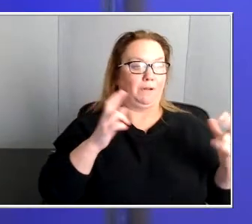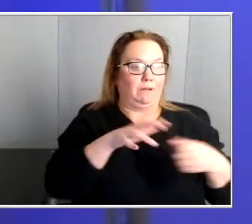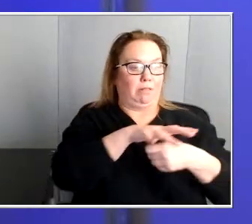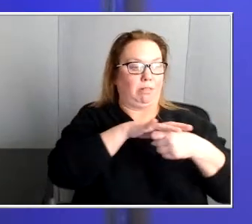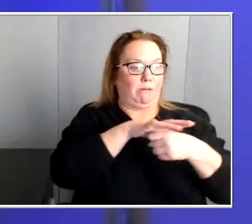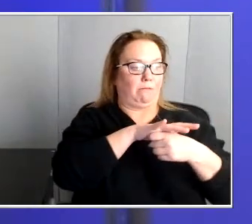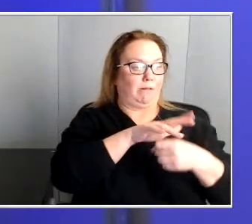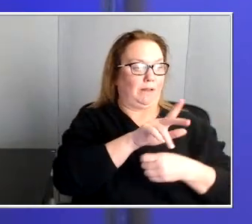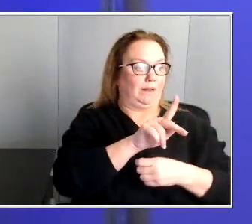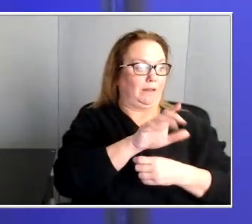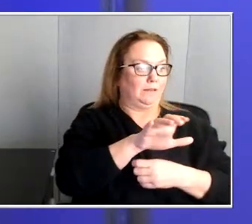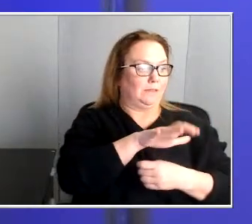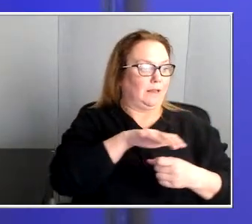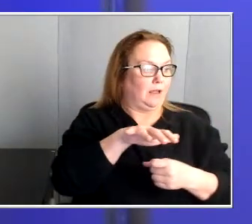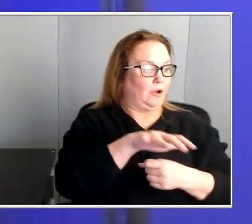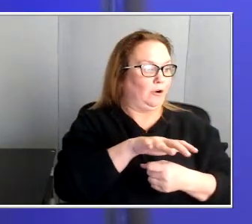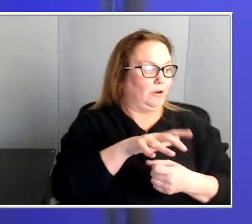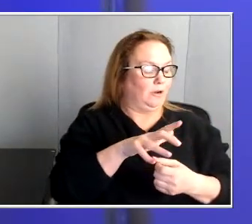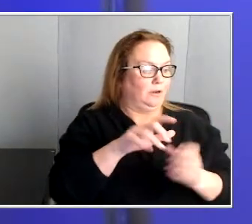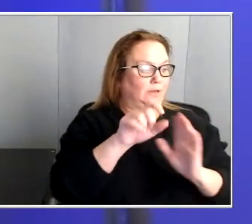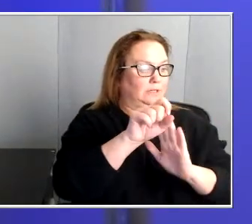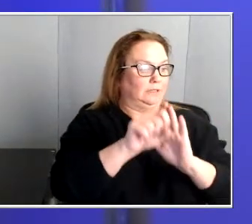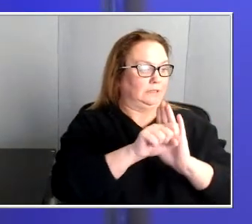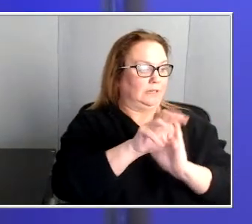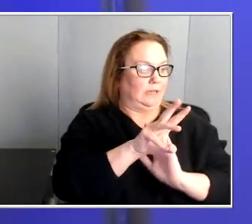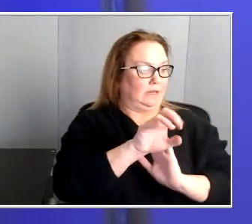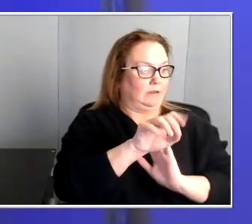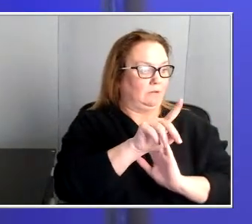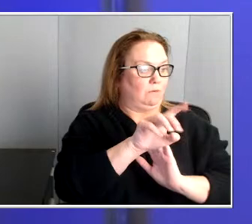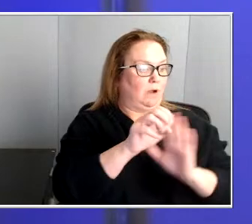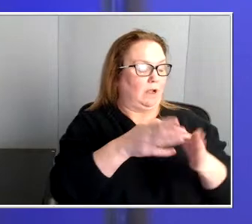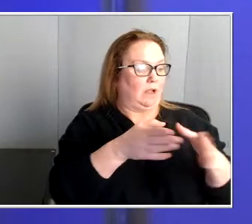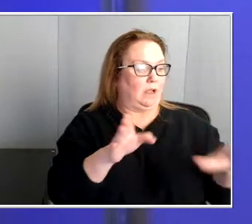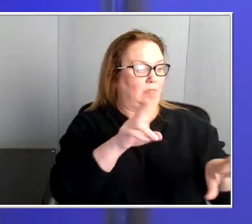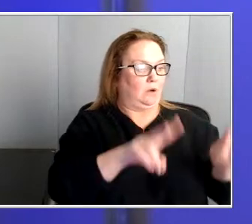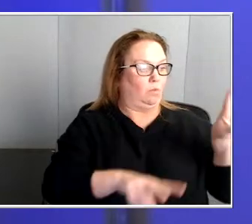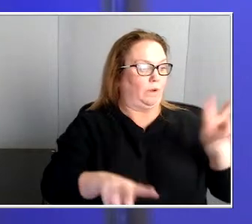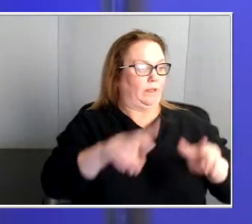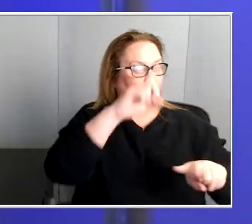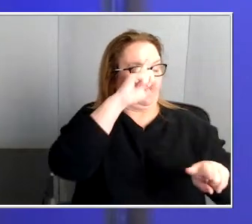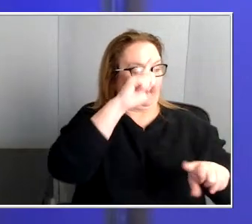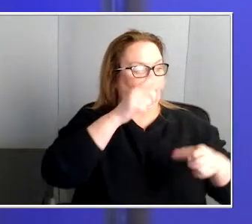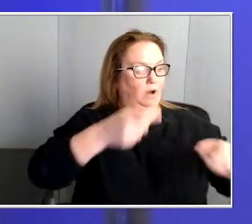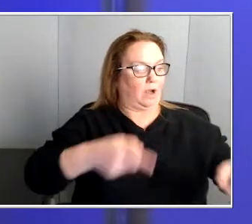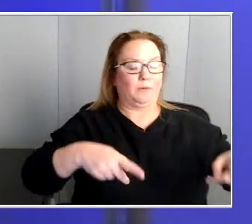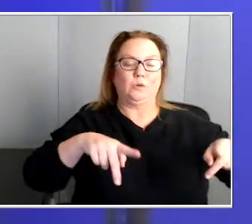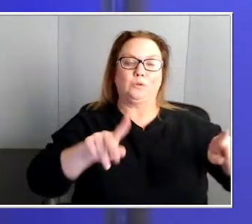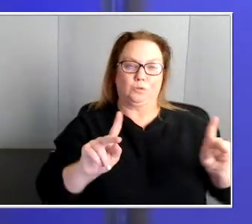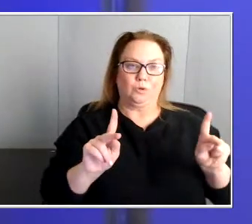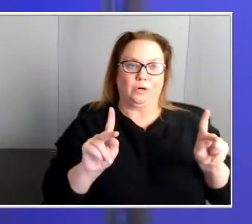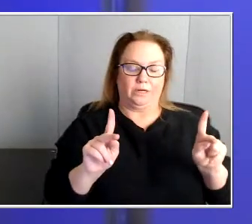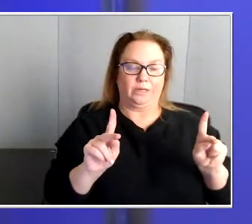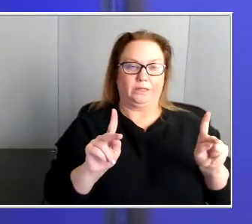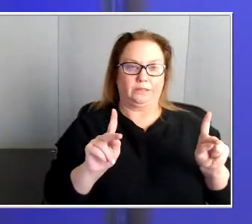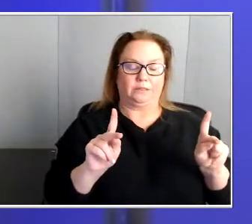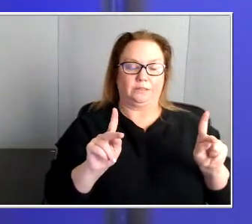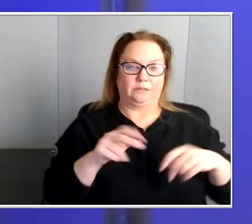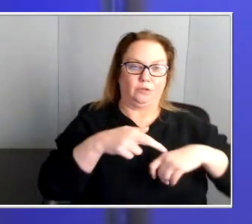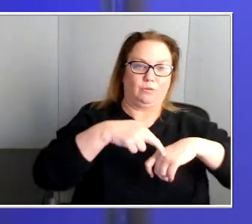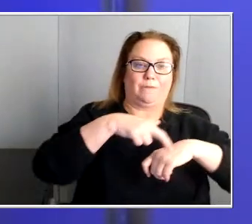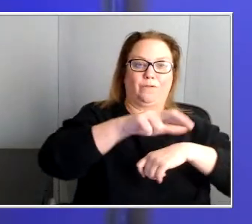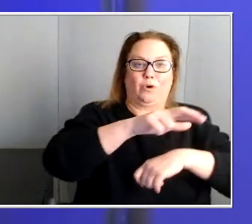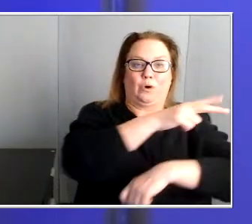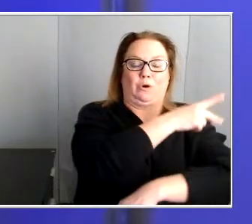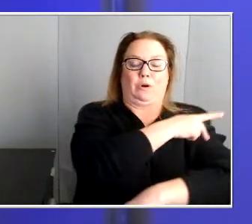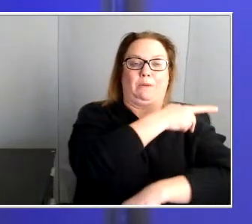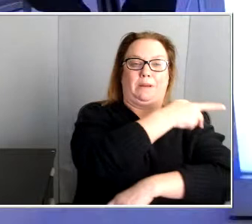and statewide that we start to look for opportunities to refer patients with these conditions so that we